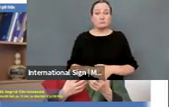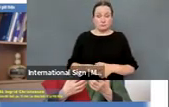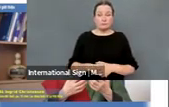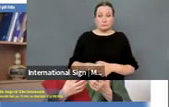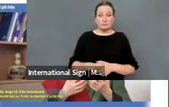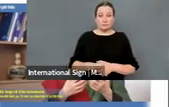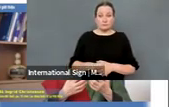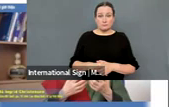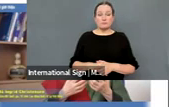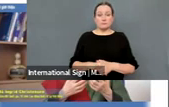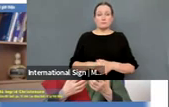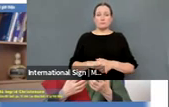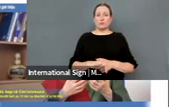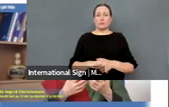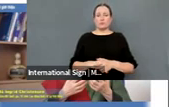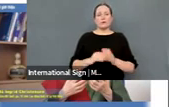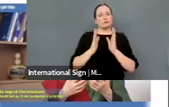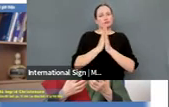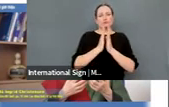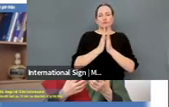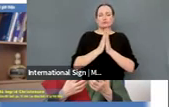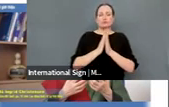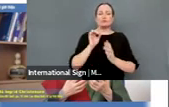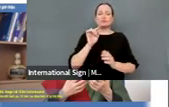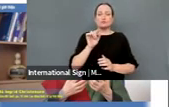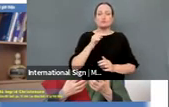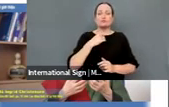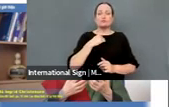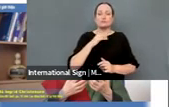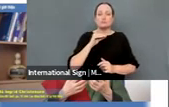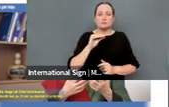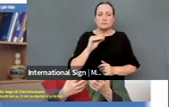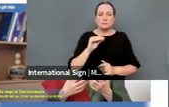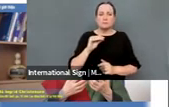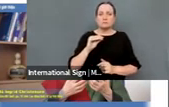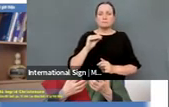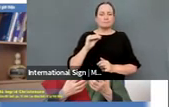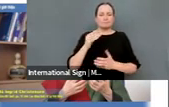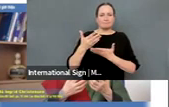So just be in the same position so that your voice projection is consistent.